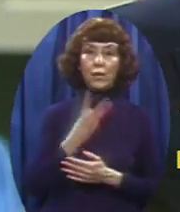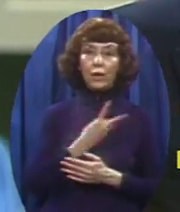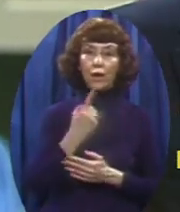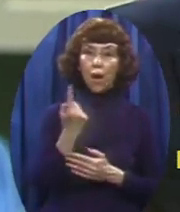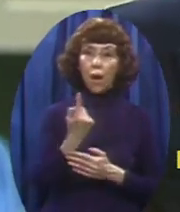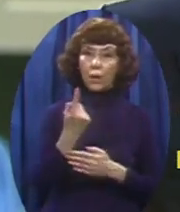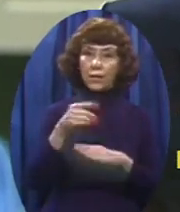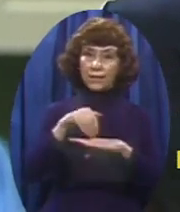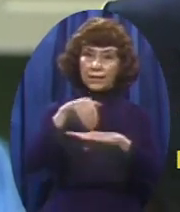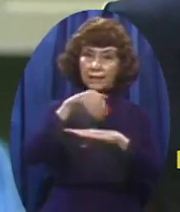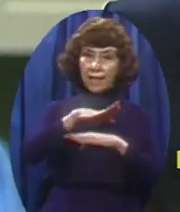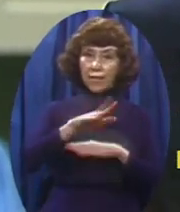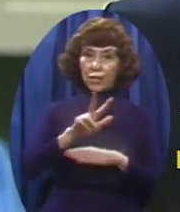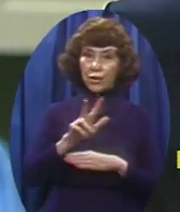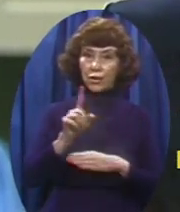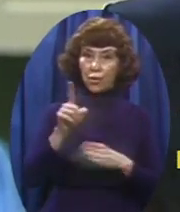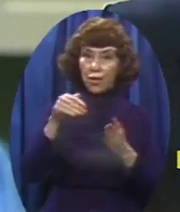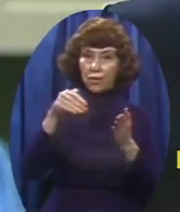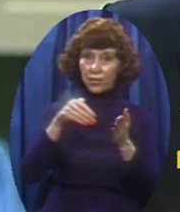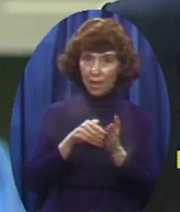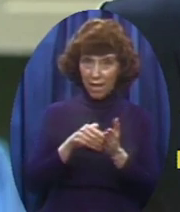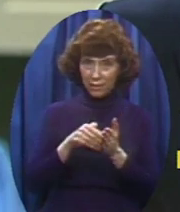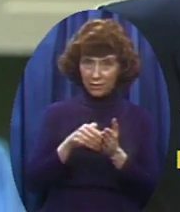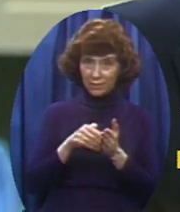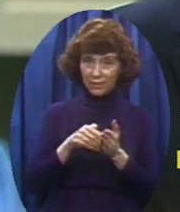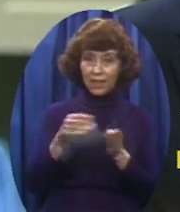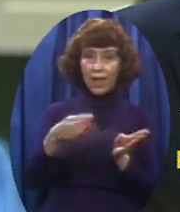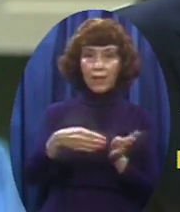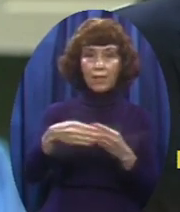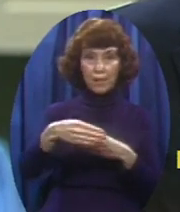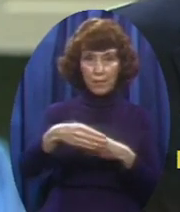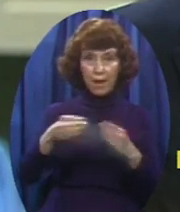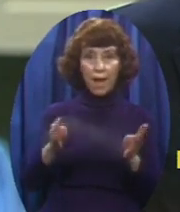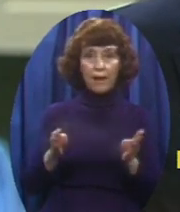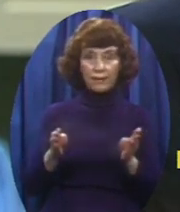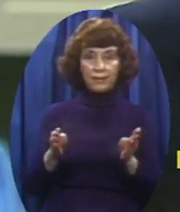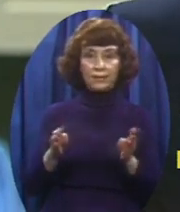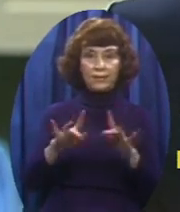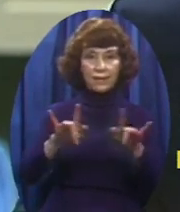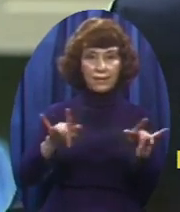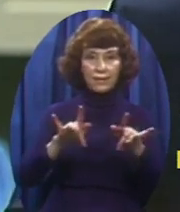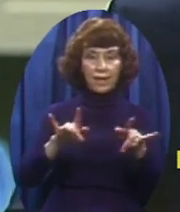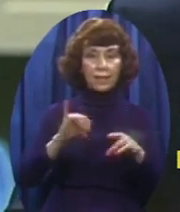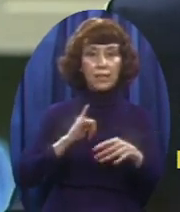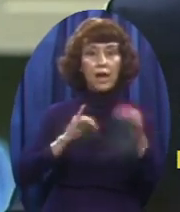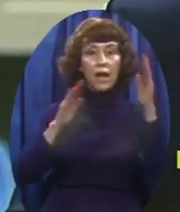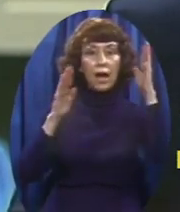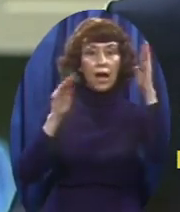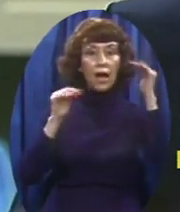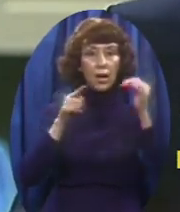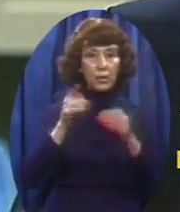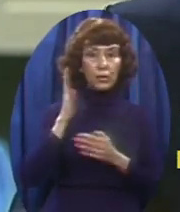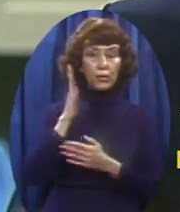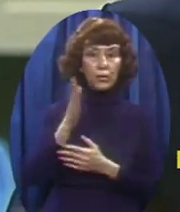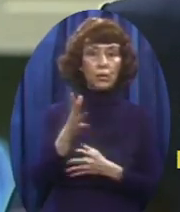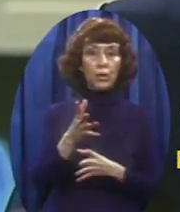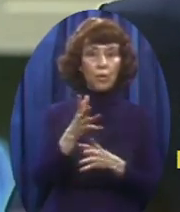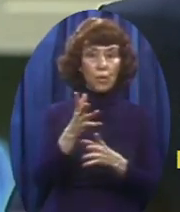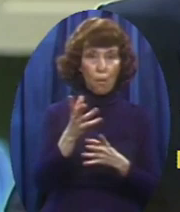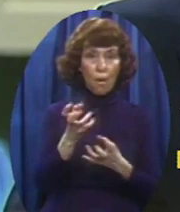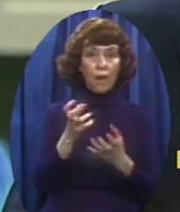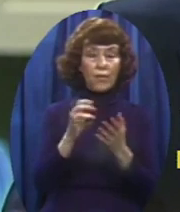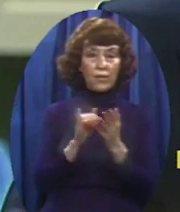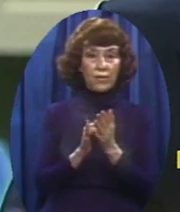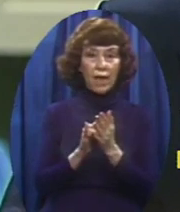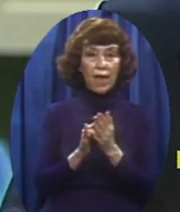produce and ship out 31,000 of the sets. And I hope that you will realize that your $50 gift helps us